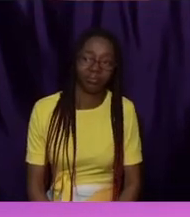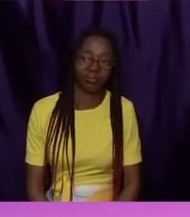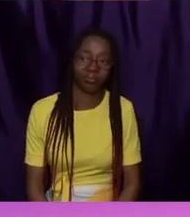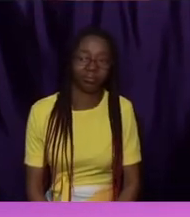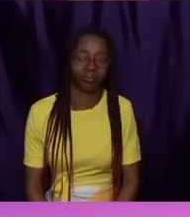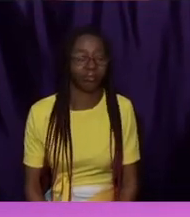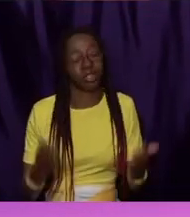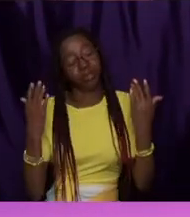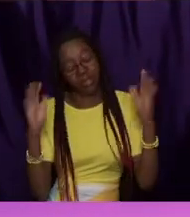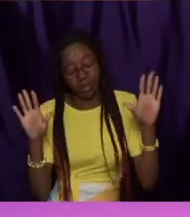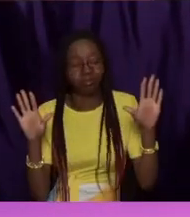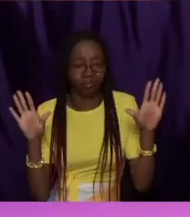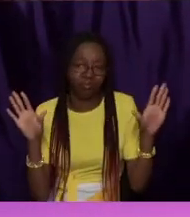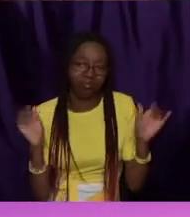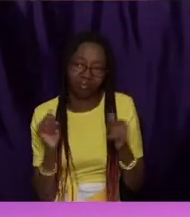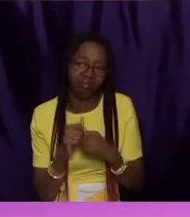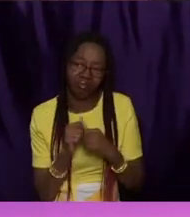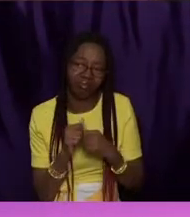I'm going to go on now.